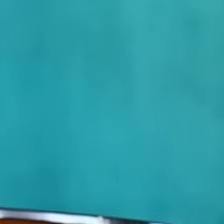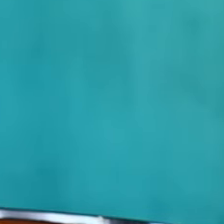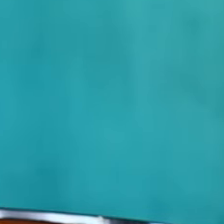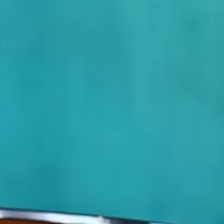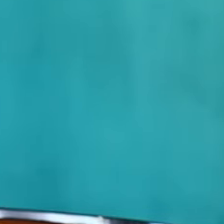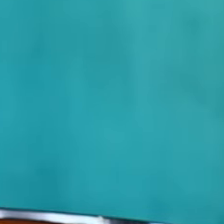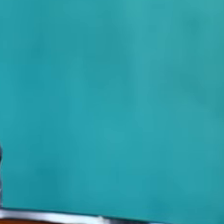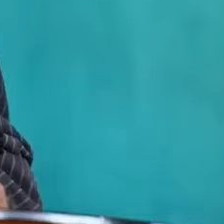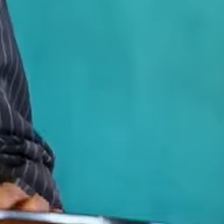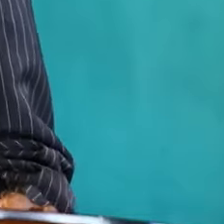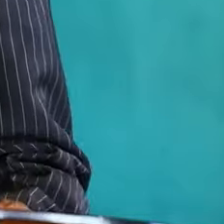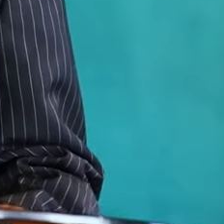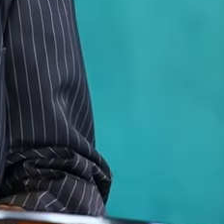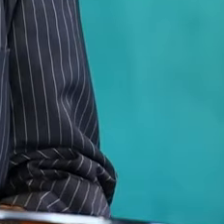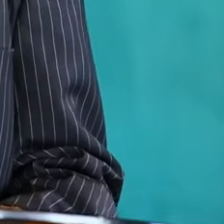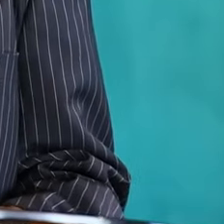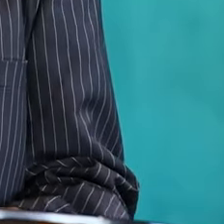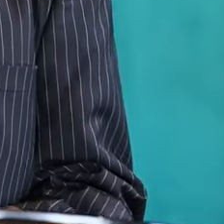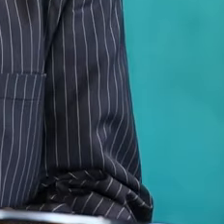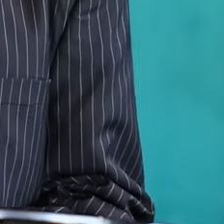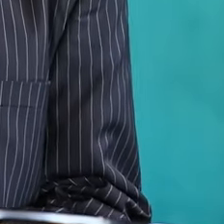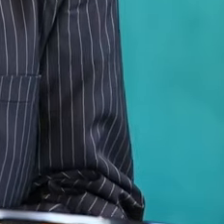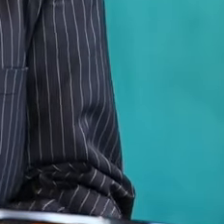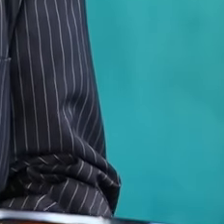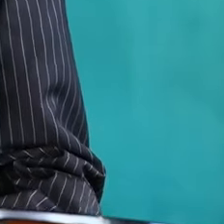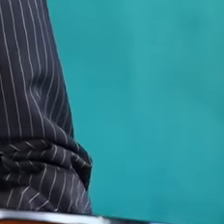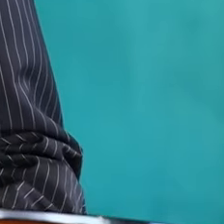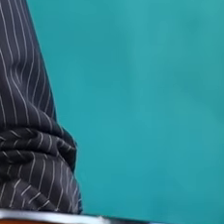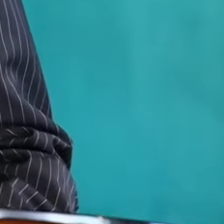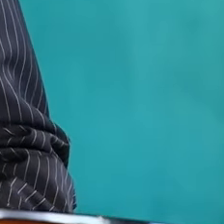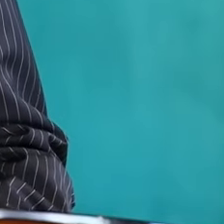The gratitude of the forgiveness of her many sins.